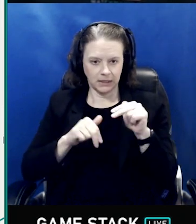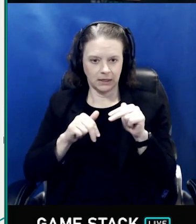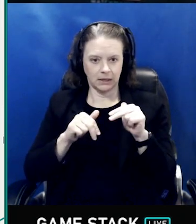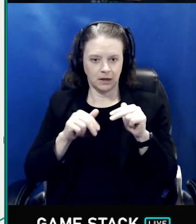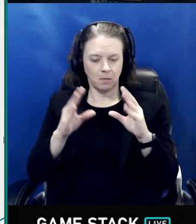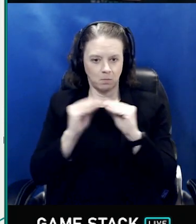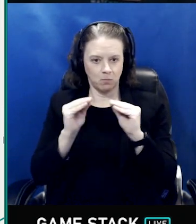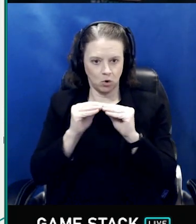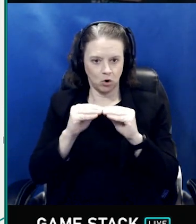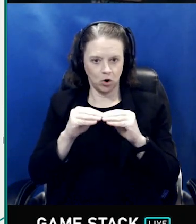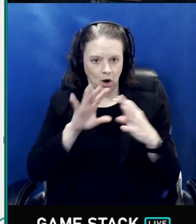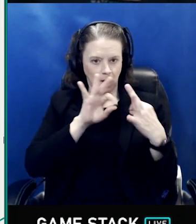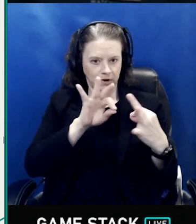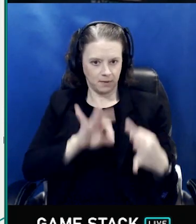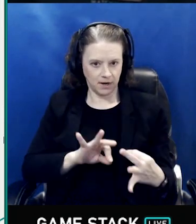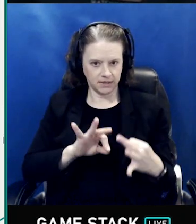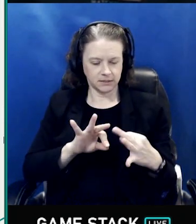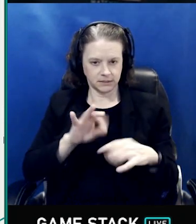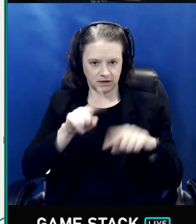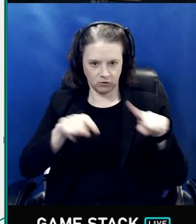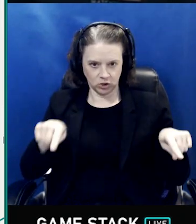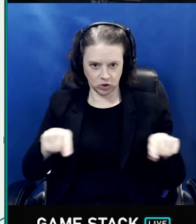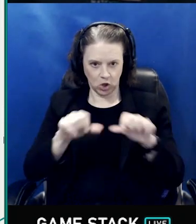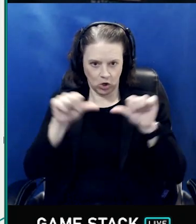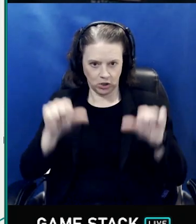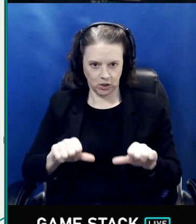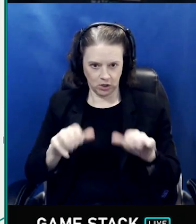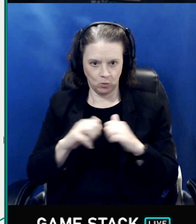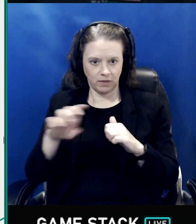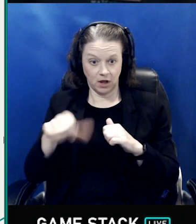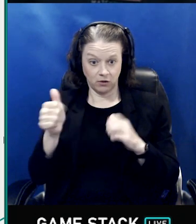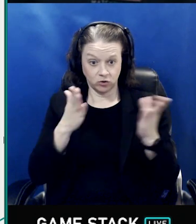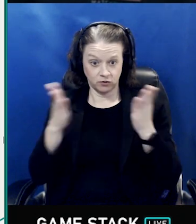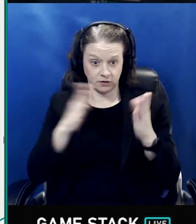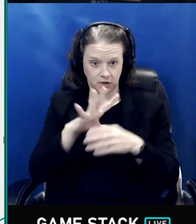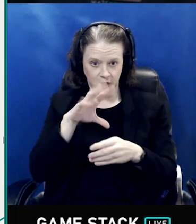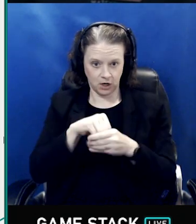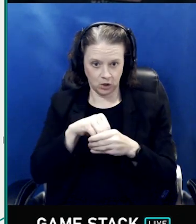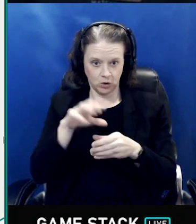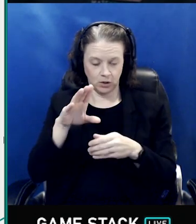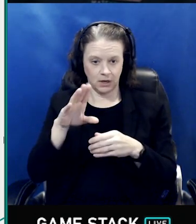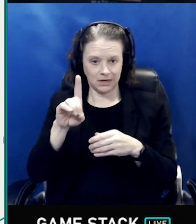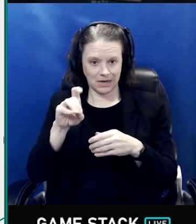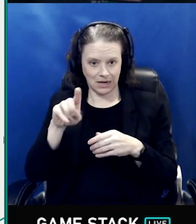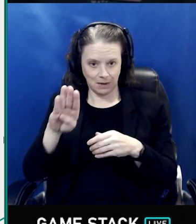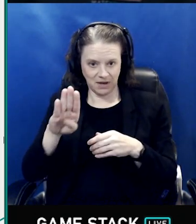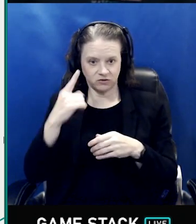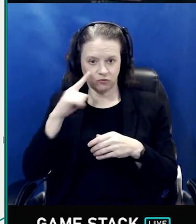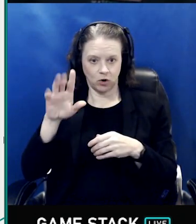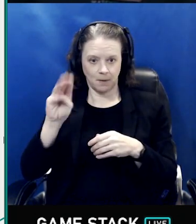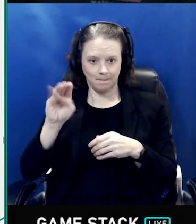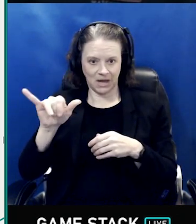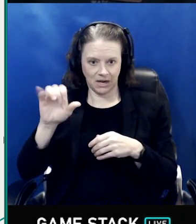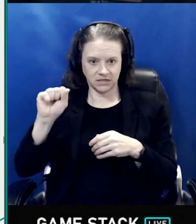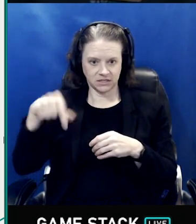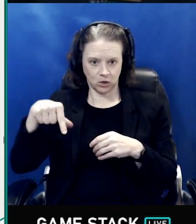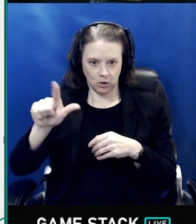more optimized referential architecture with diverse services, including Azure Database for MySQL, ADX, and so